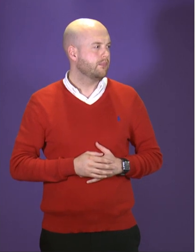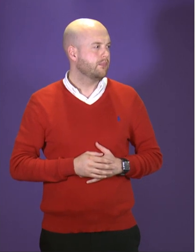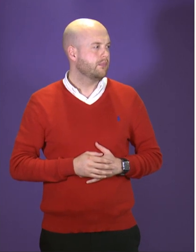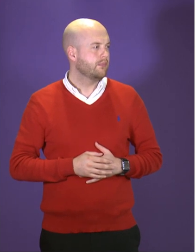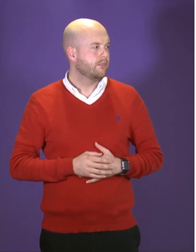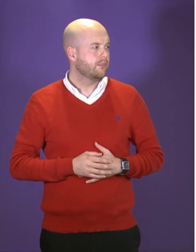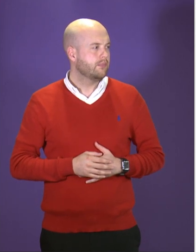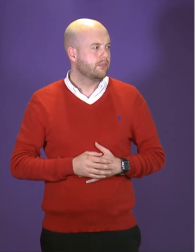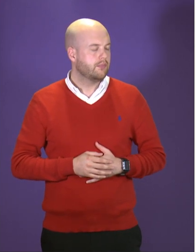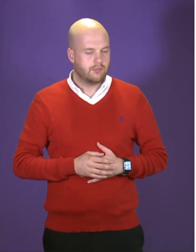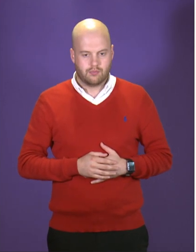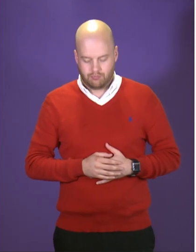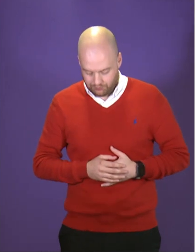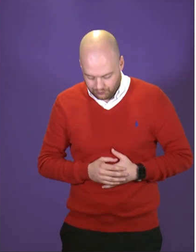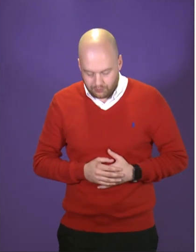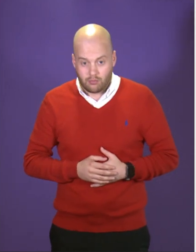Oh, thank you.